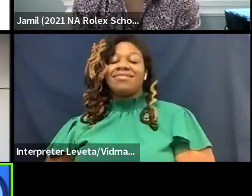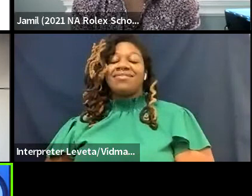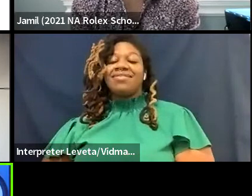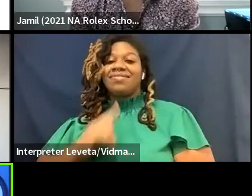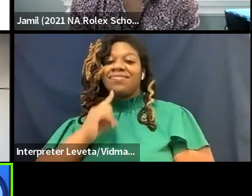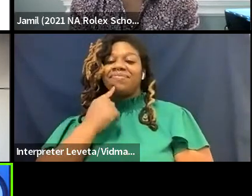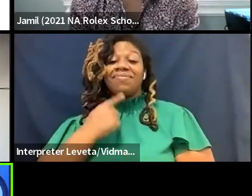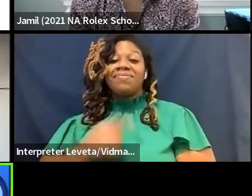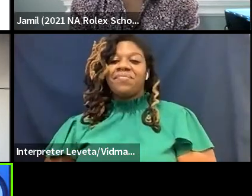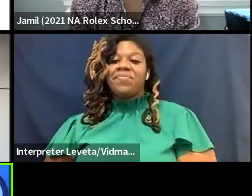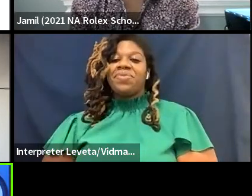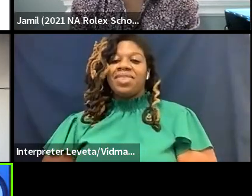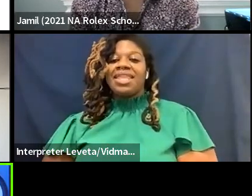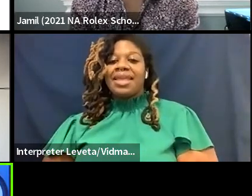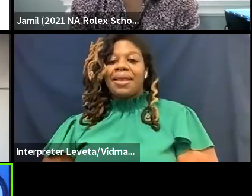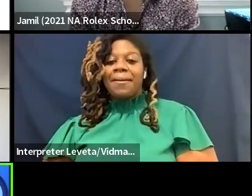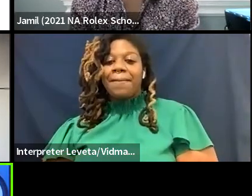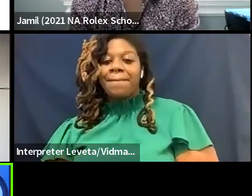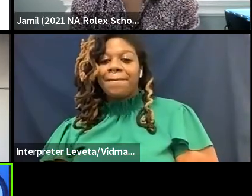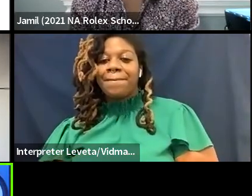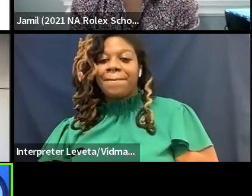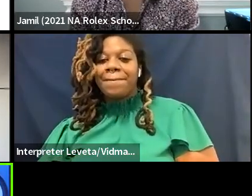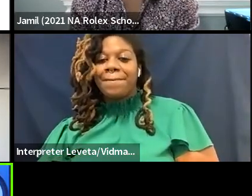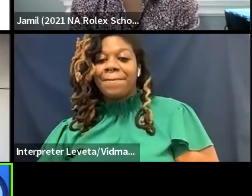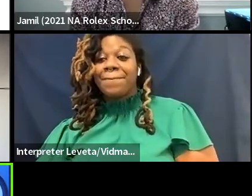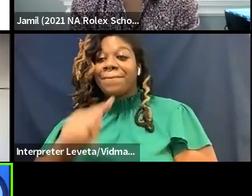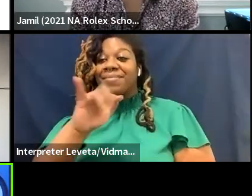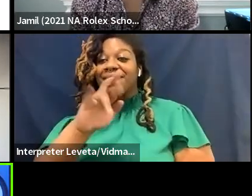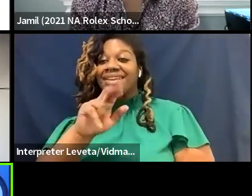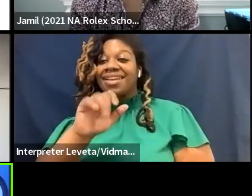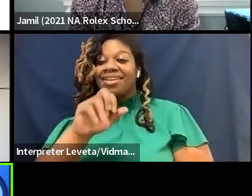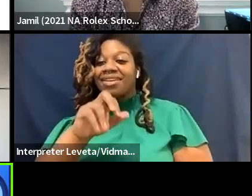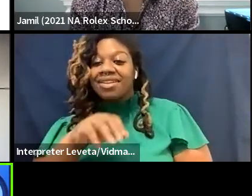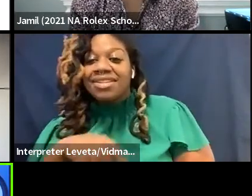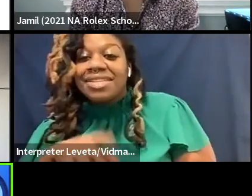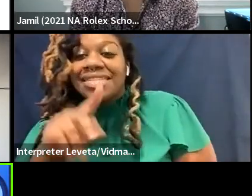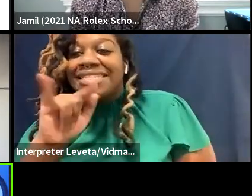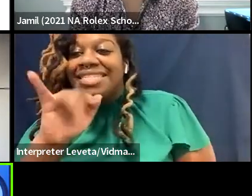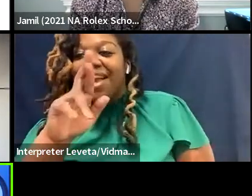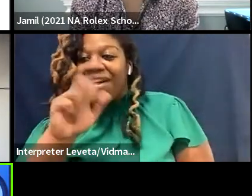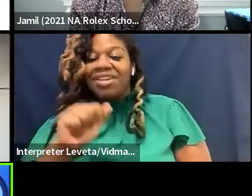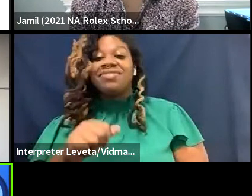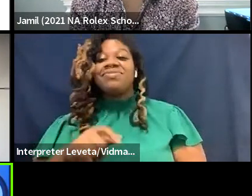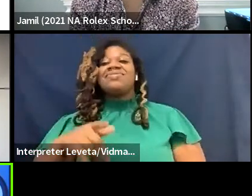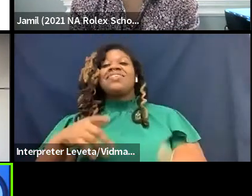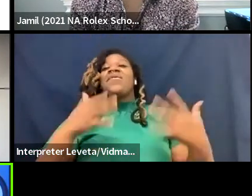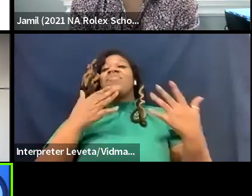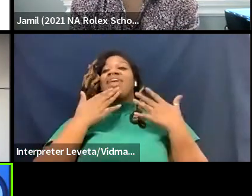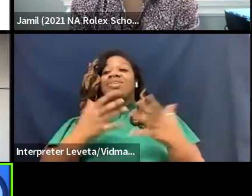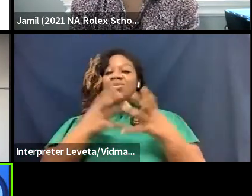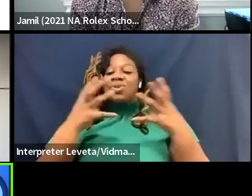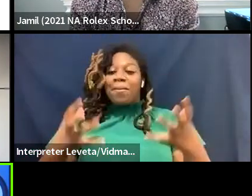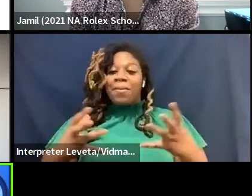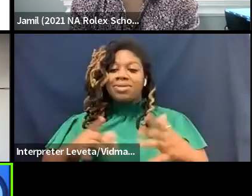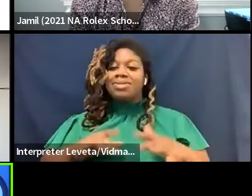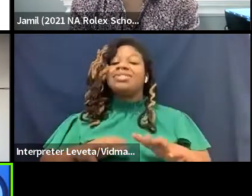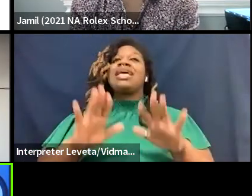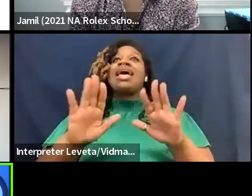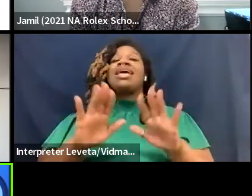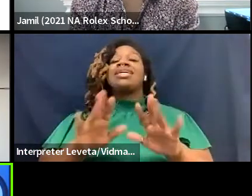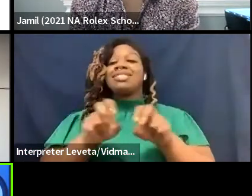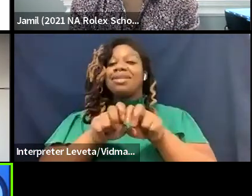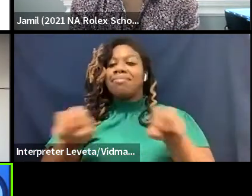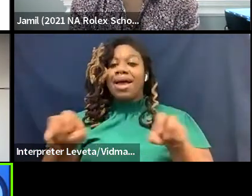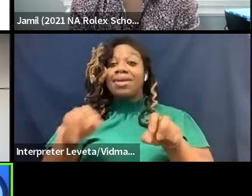All righty. Thank y'all so much. I need to jump on. This has been such an excellent panel, but we have our keynote coming